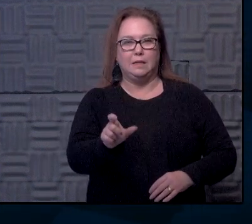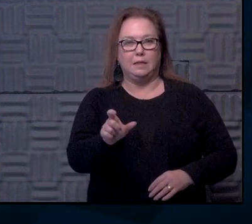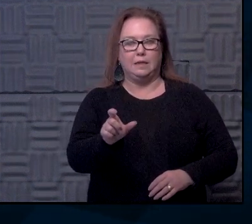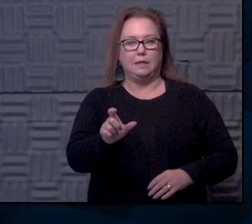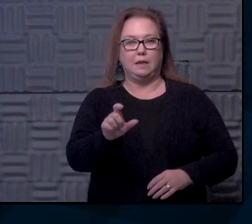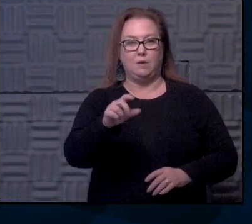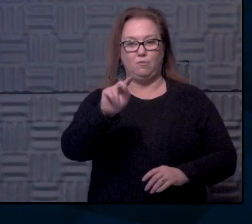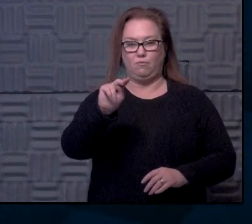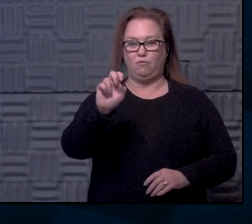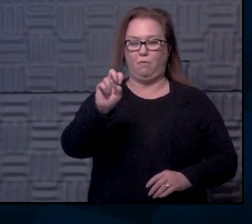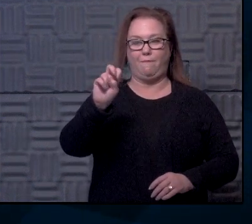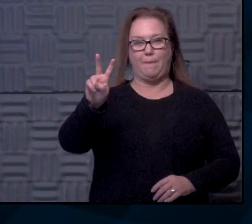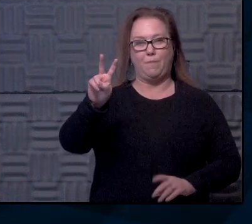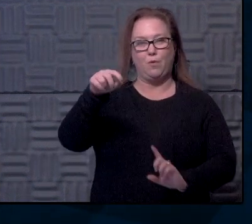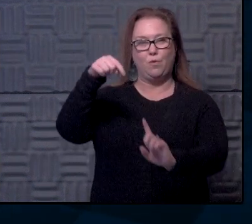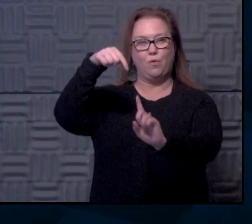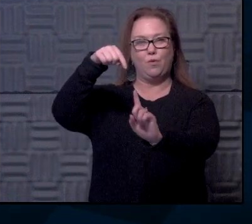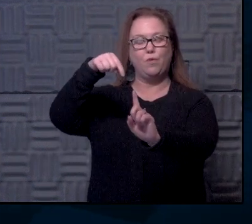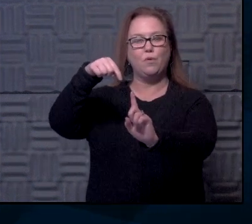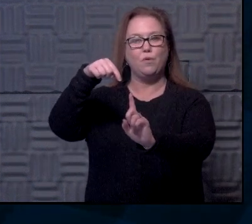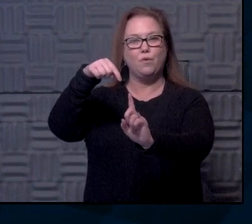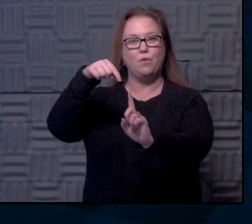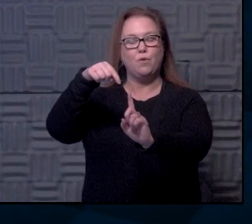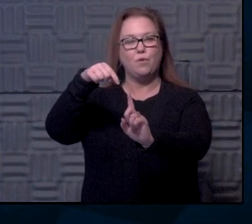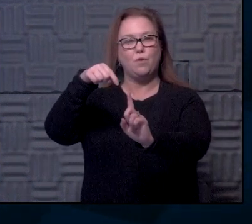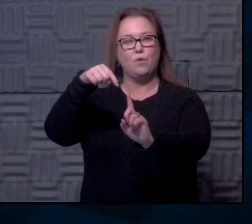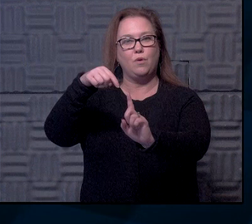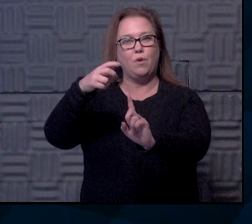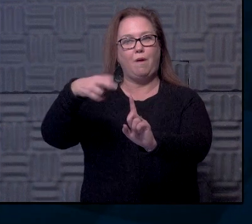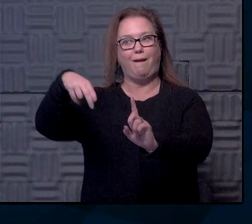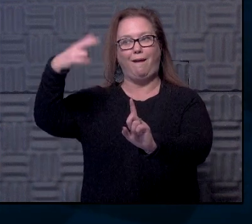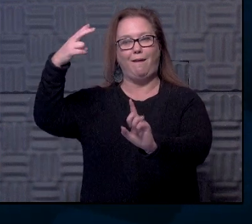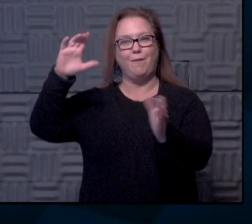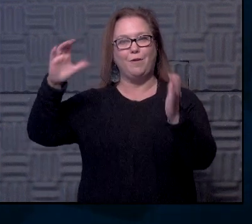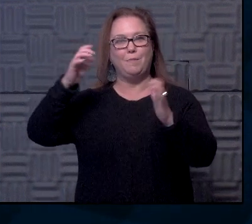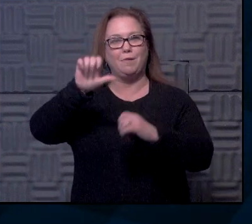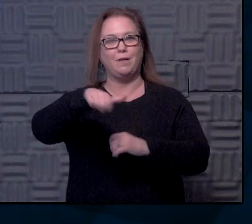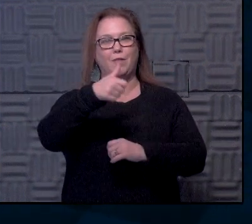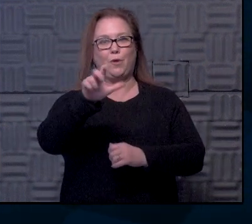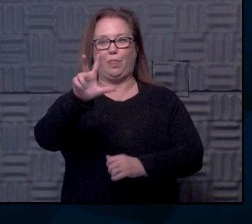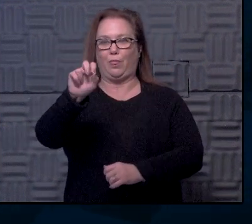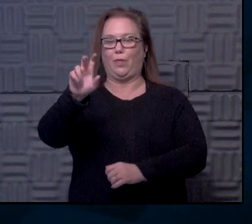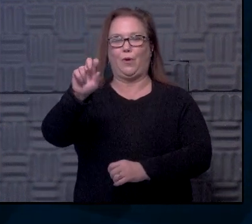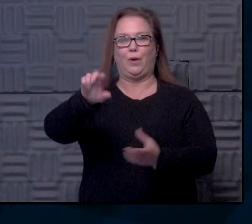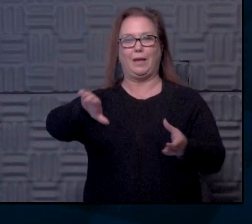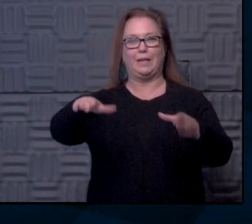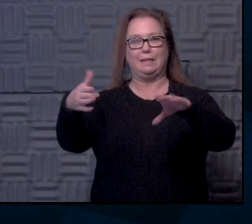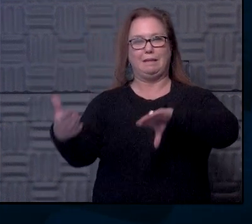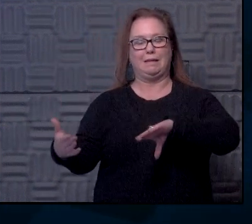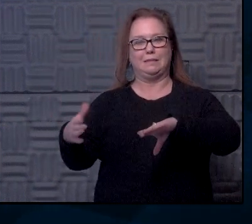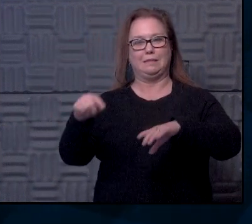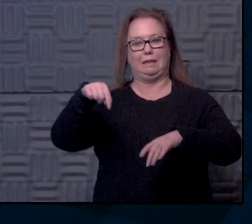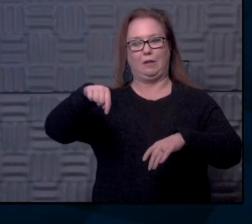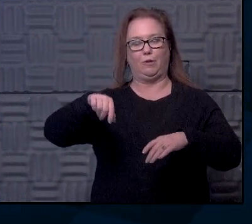month of November was significantly higher than any other month, 30 deaths in the